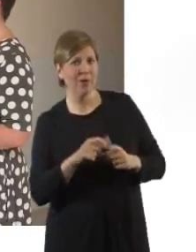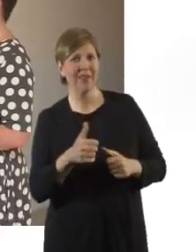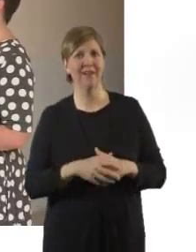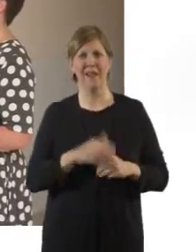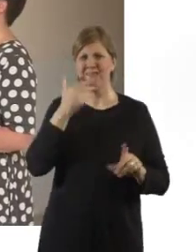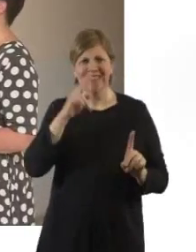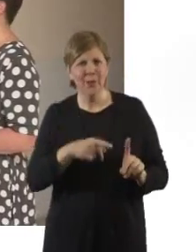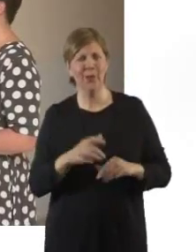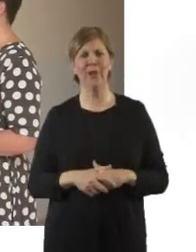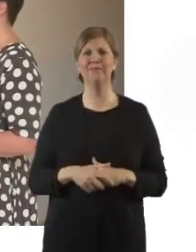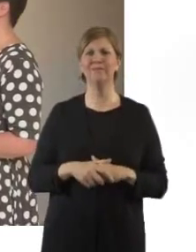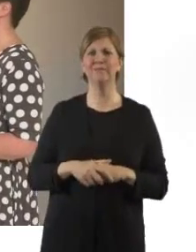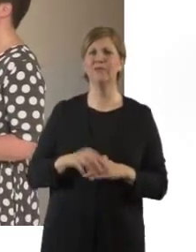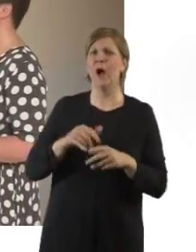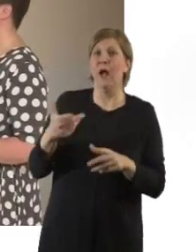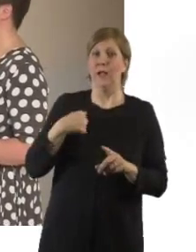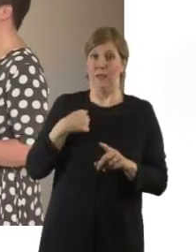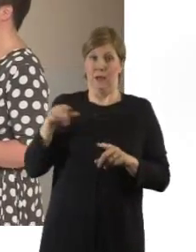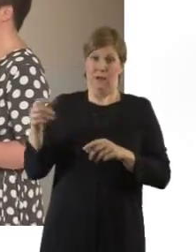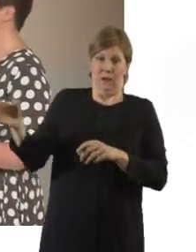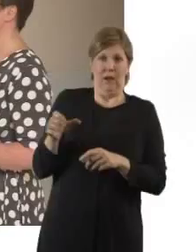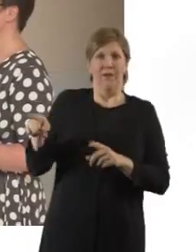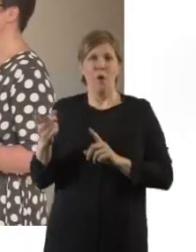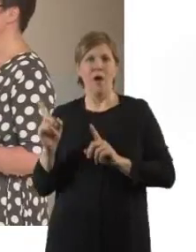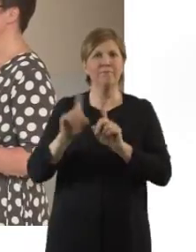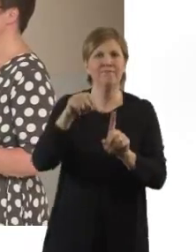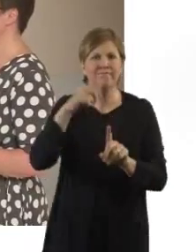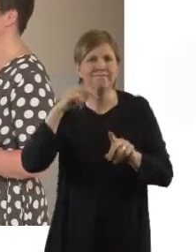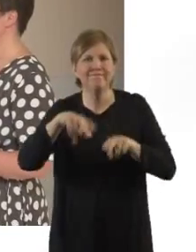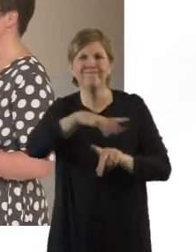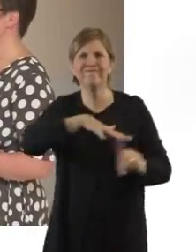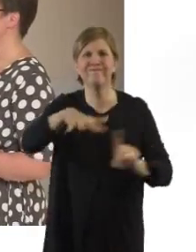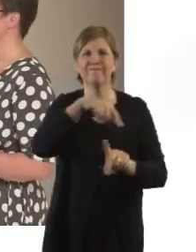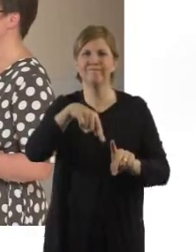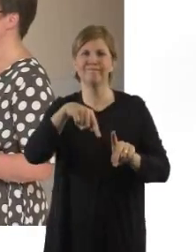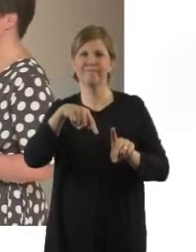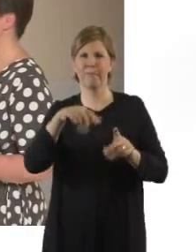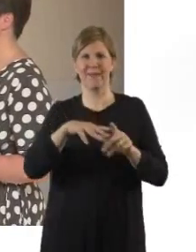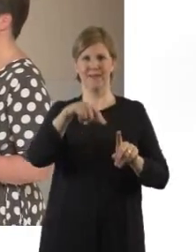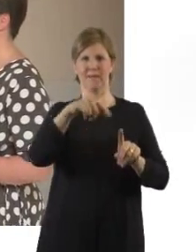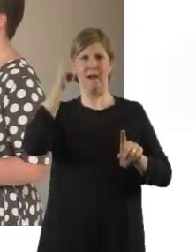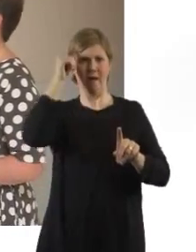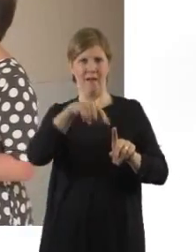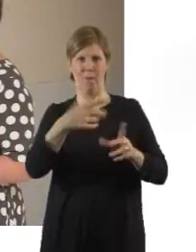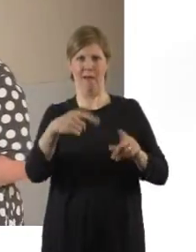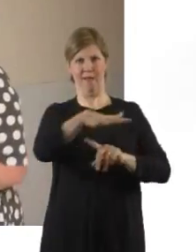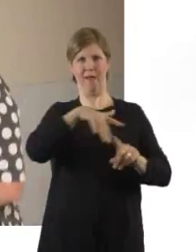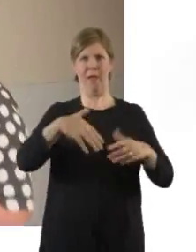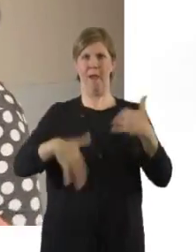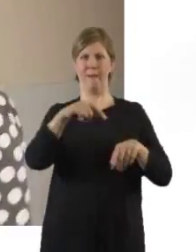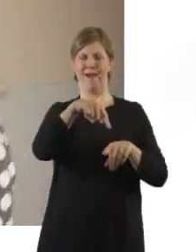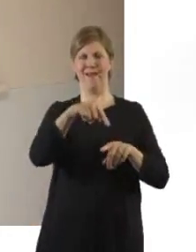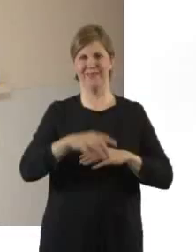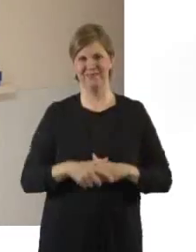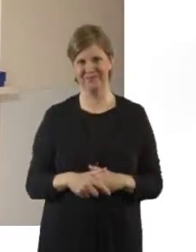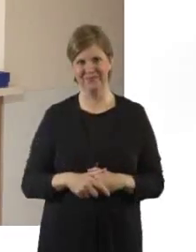to get a colleague to show you maternity assessment where we assess the mums. It's just down there on your right, but when you come back I'll show you around labour suite. OK, that'd be great.